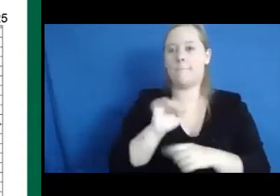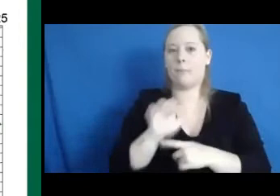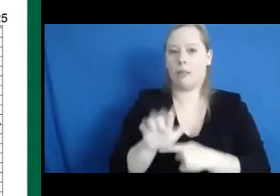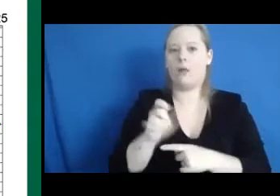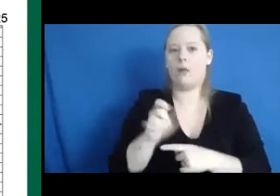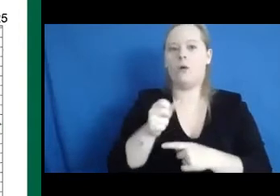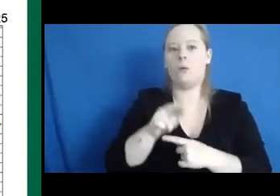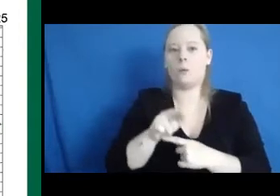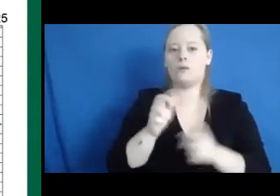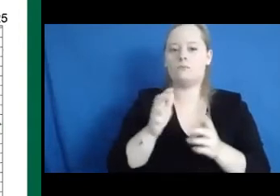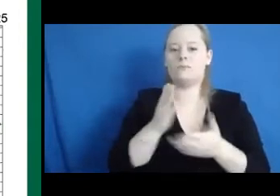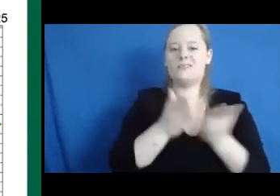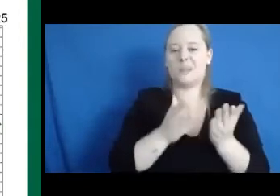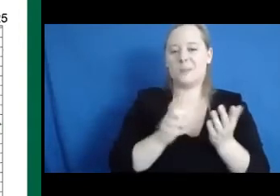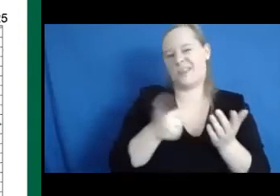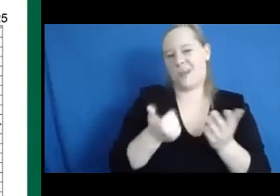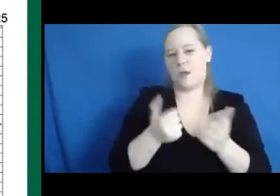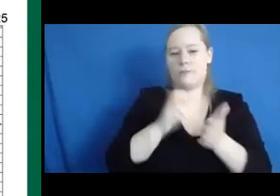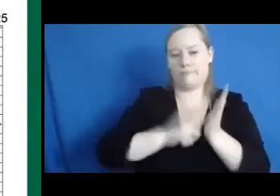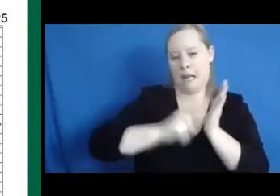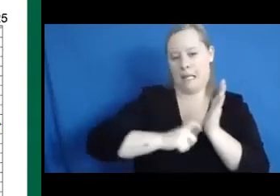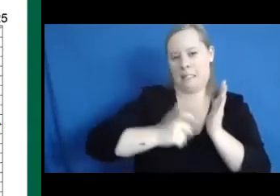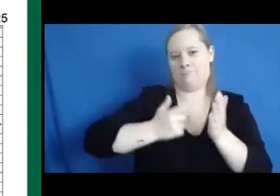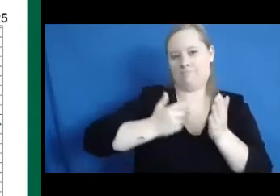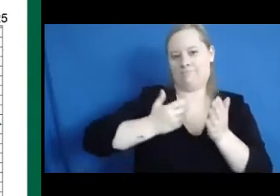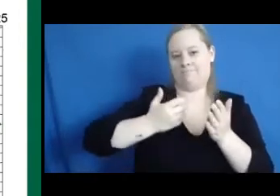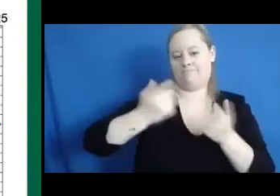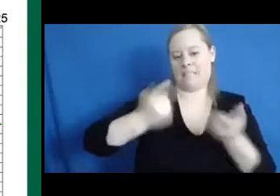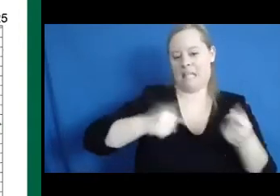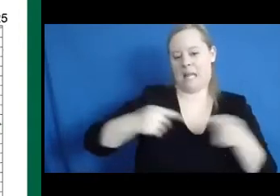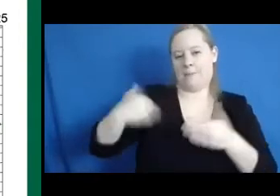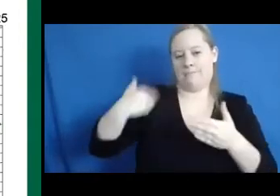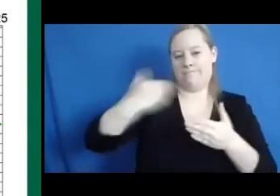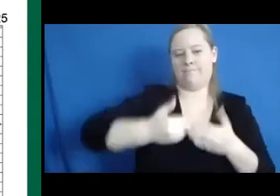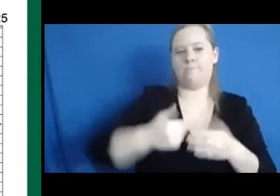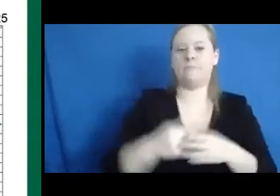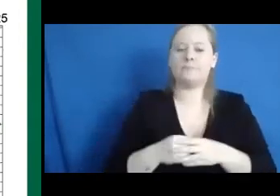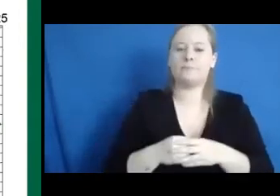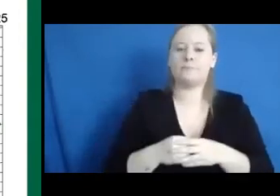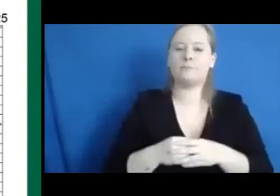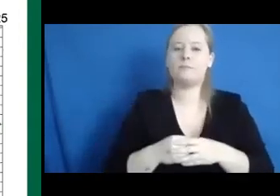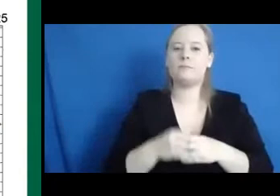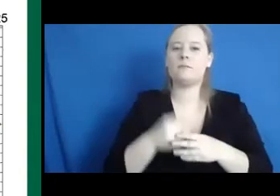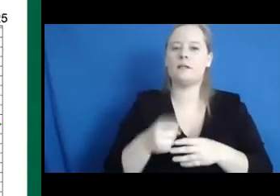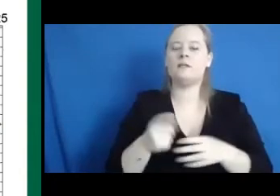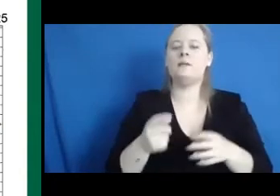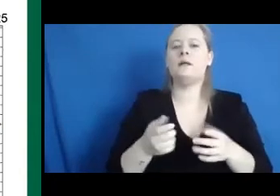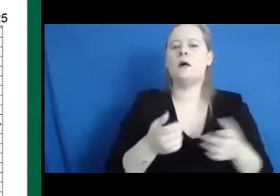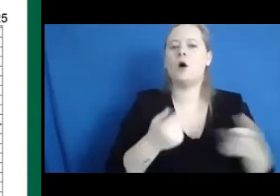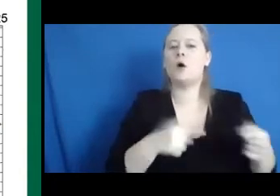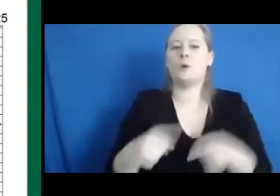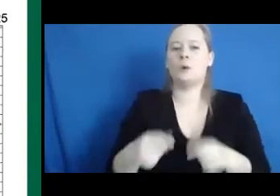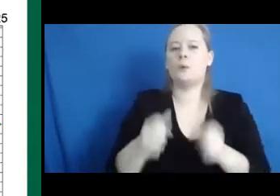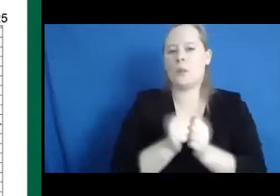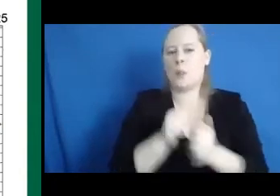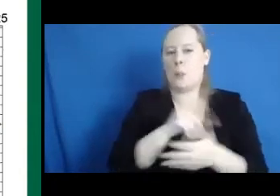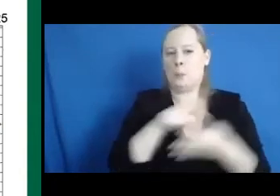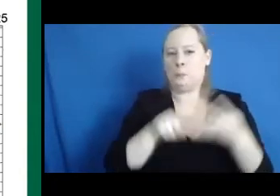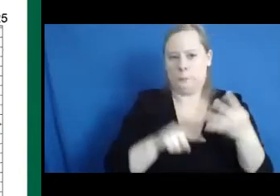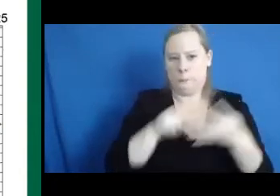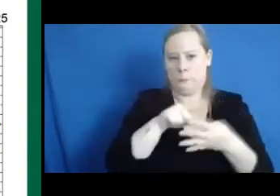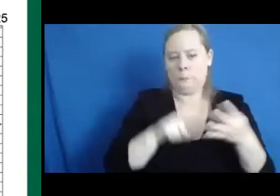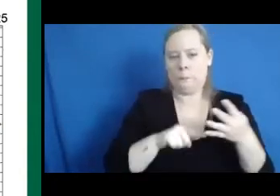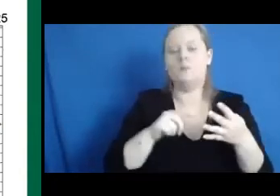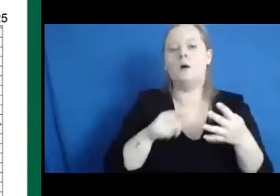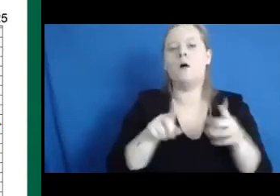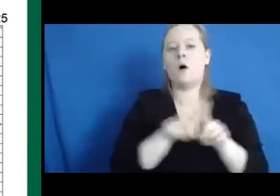mining legacy. The arsenic is known to be co-occurring with uranium vanadium minerals. It could also be coming